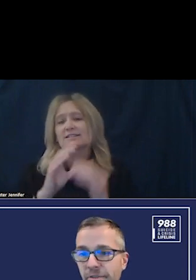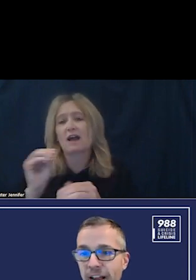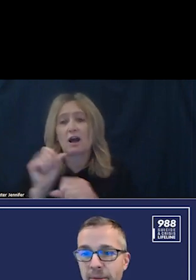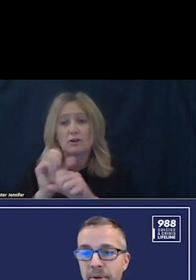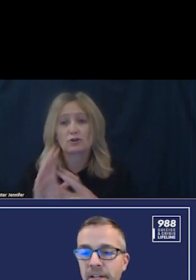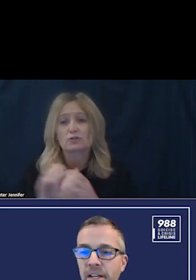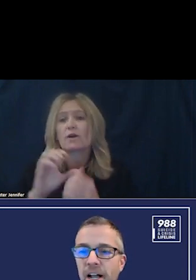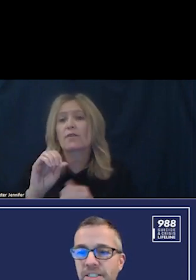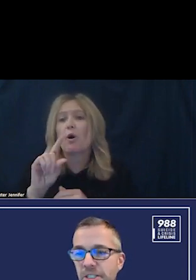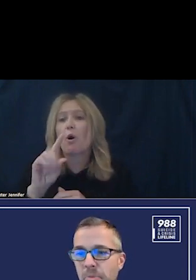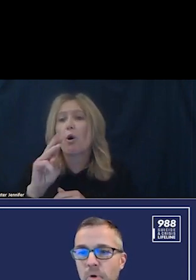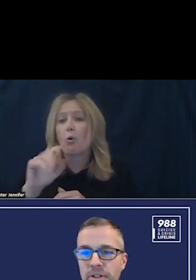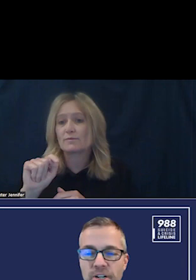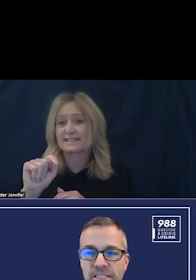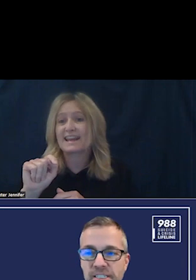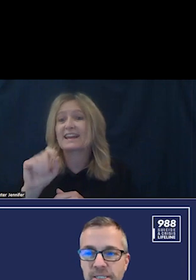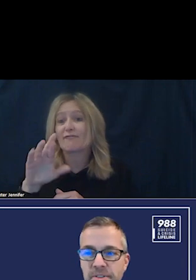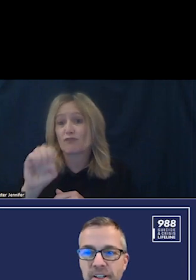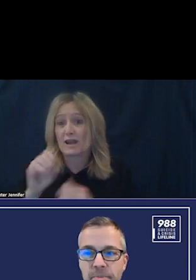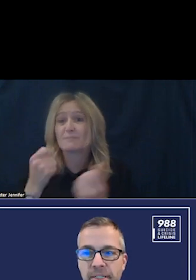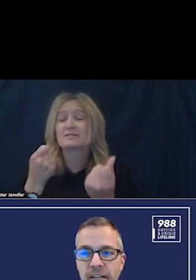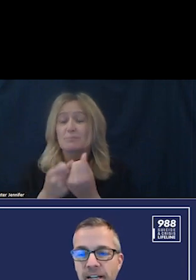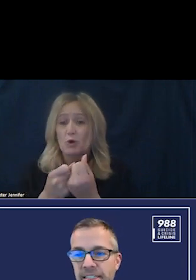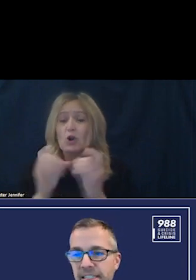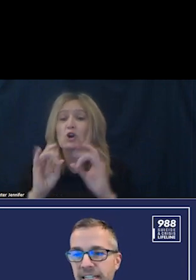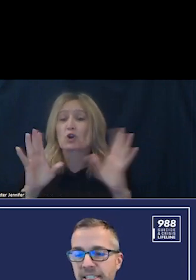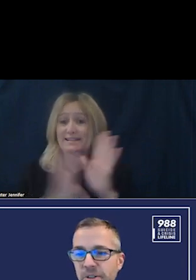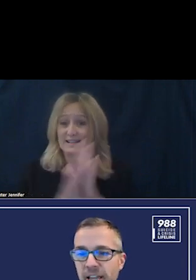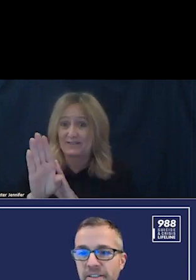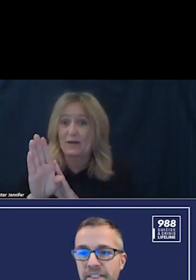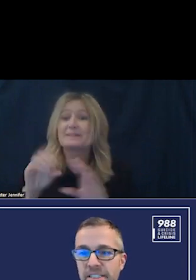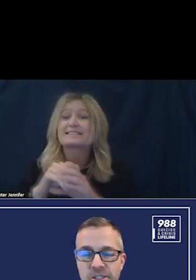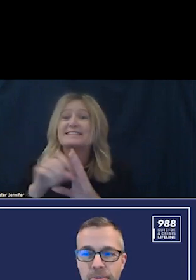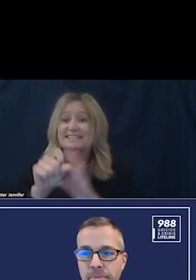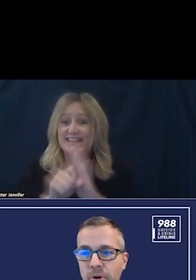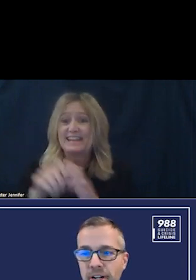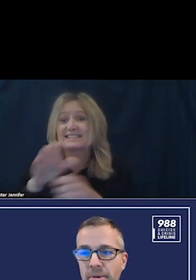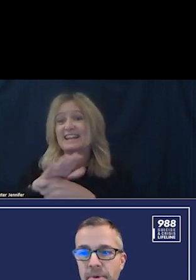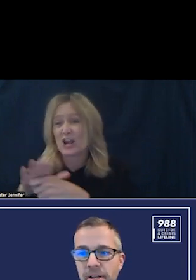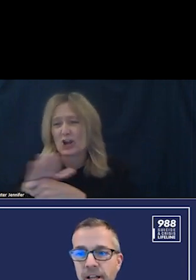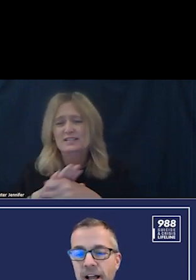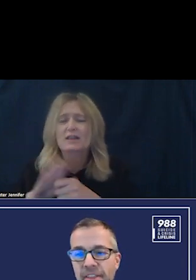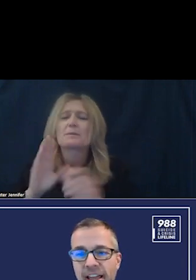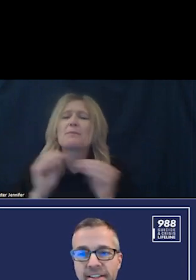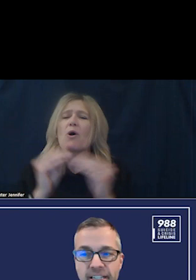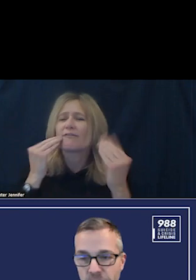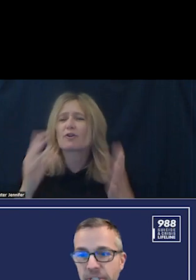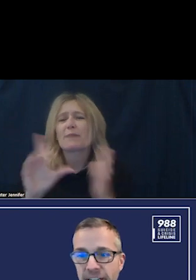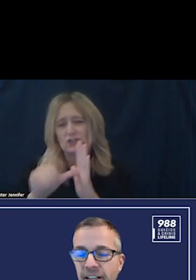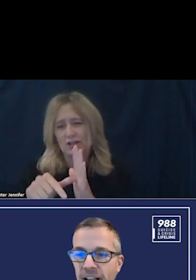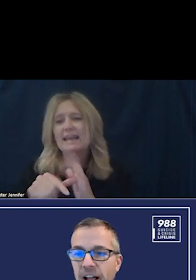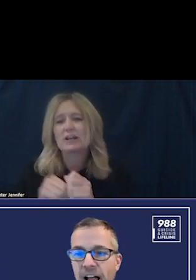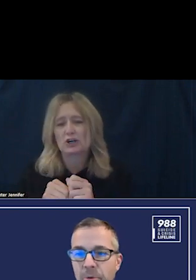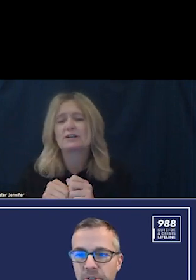Olmstead frame to support crisis system development in states and localities. And so there'll be more to come on that,